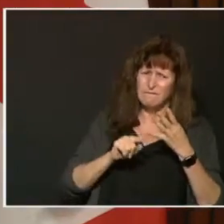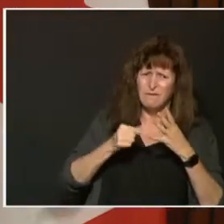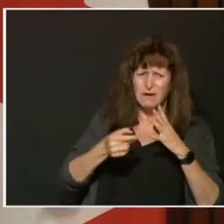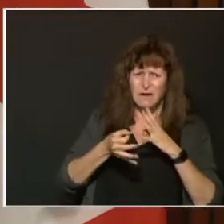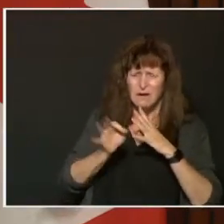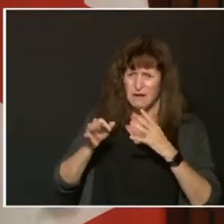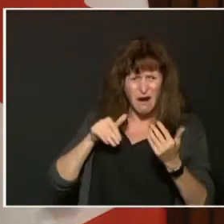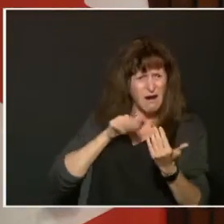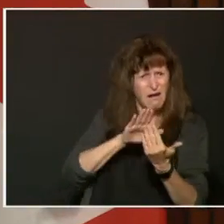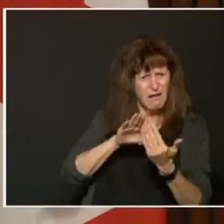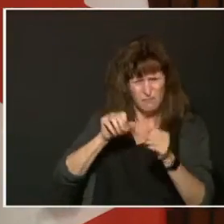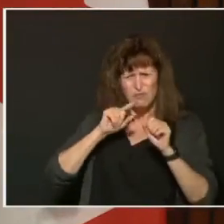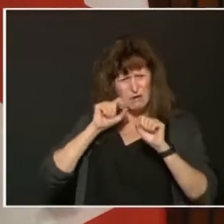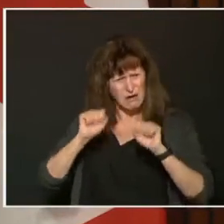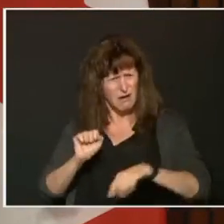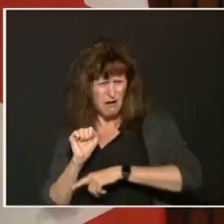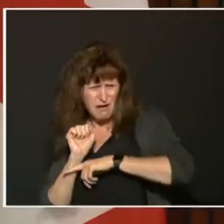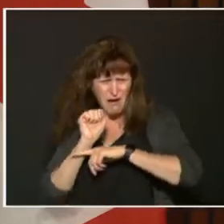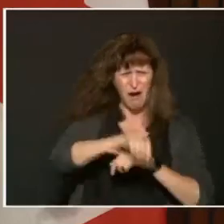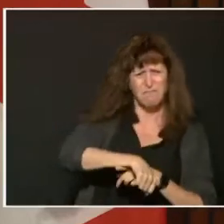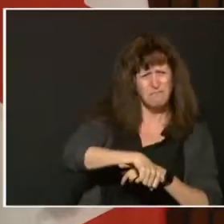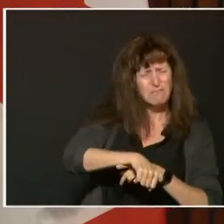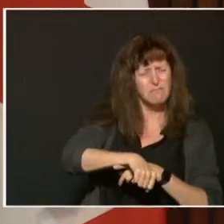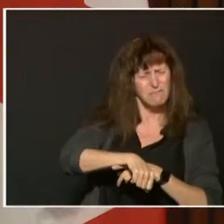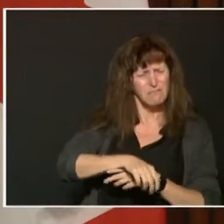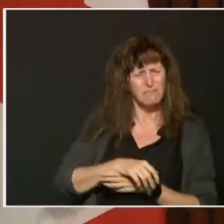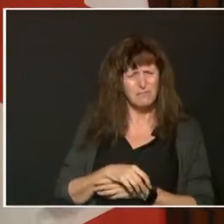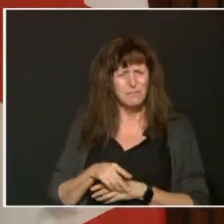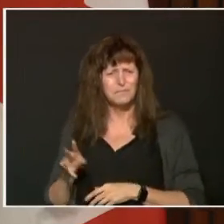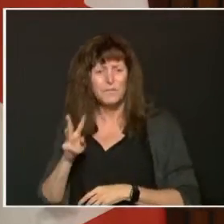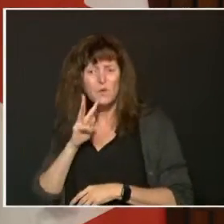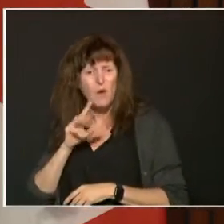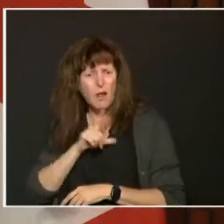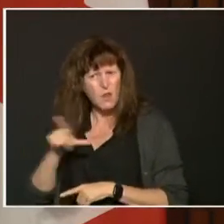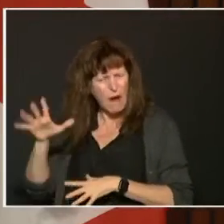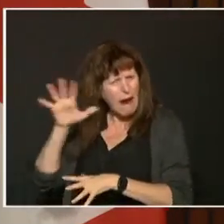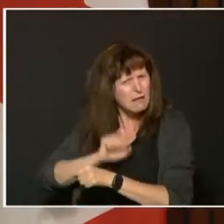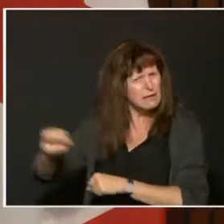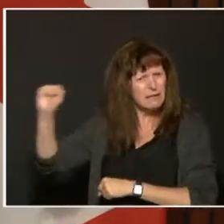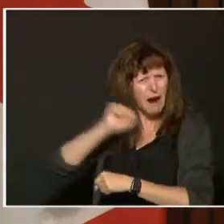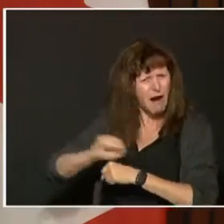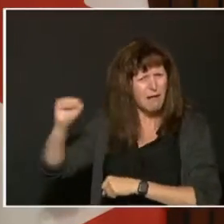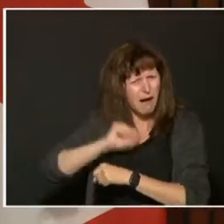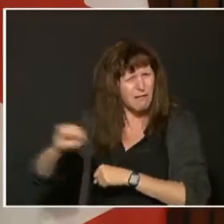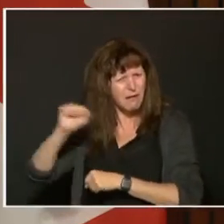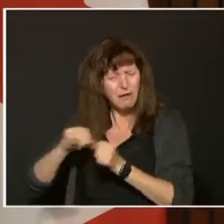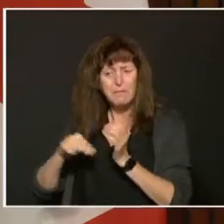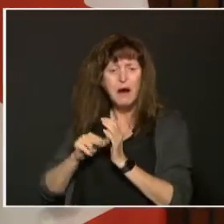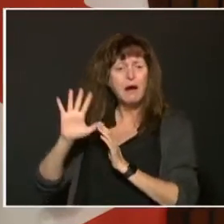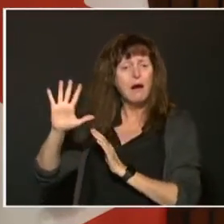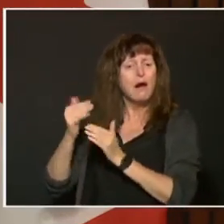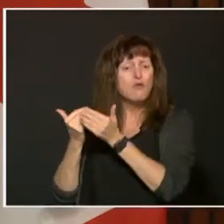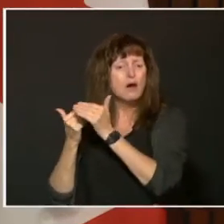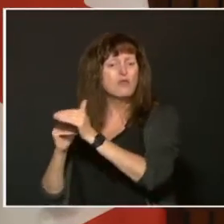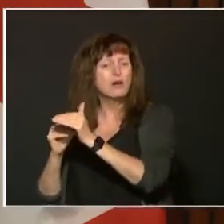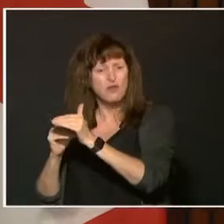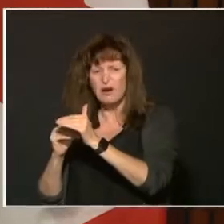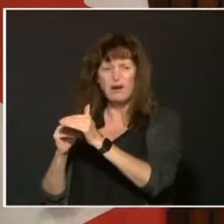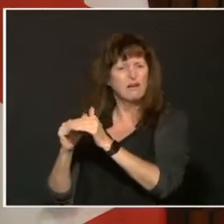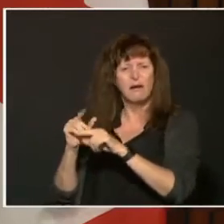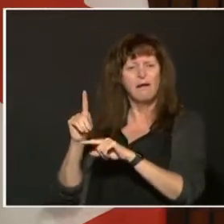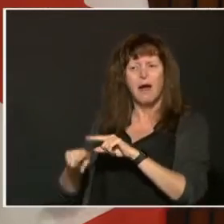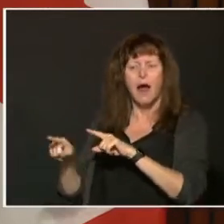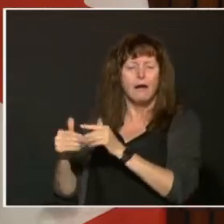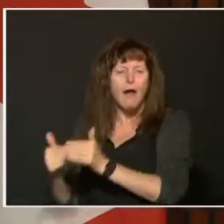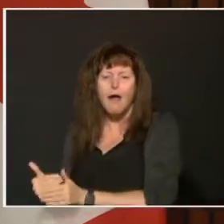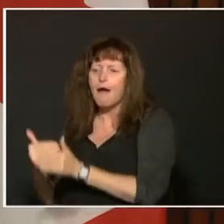This hard work has led to Waterloo Region being able to lift the restrictions that had prevented them from enjoying the activities that the rest of